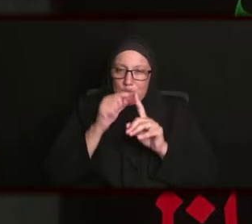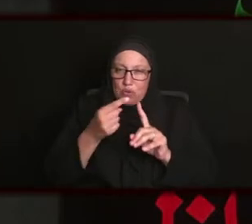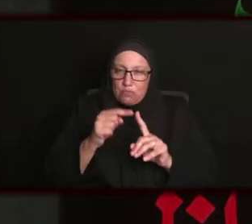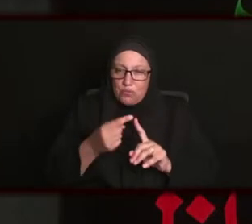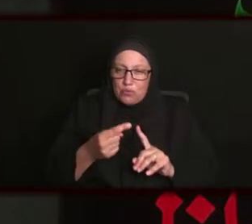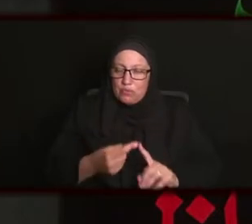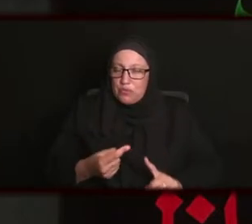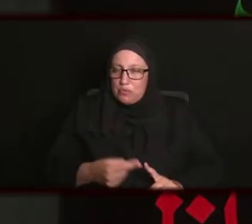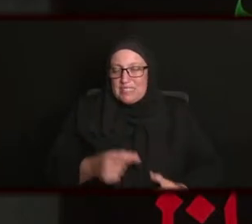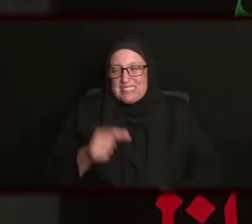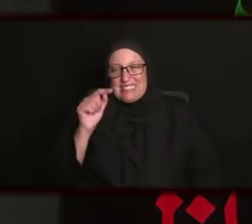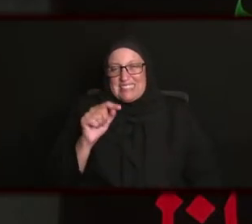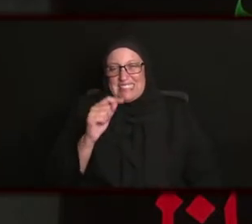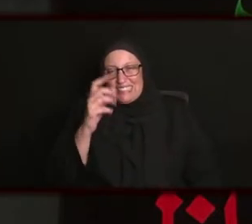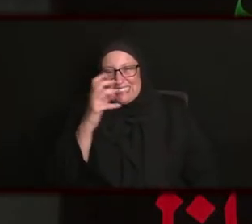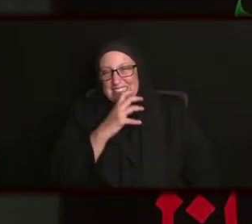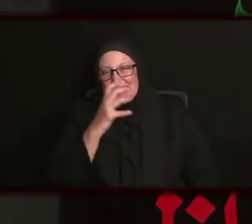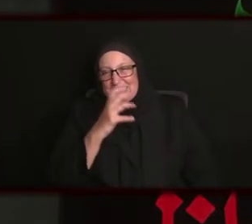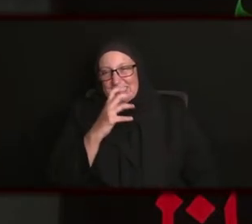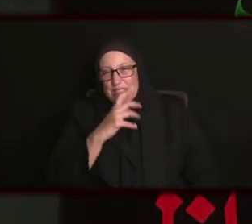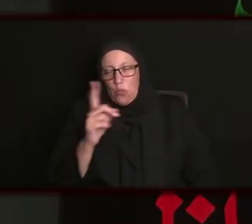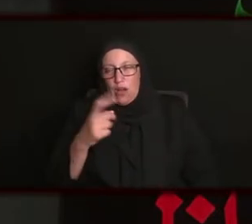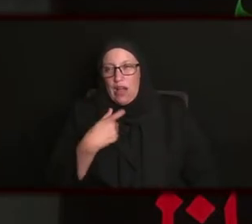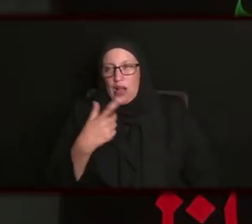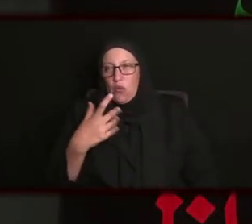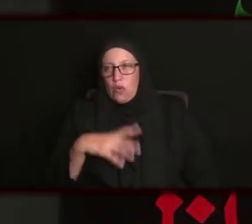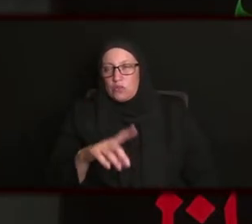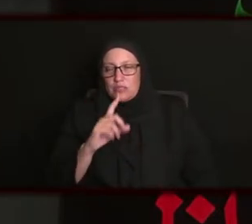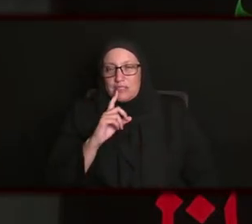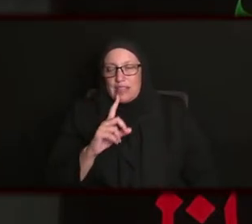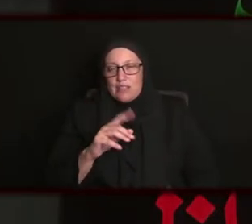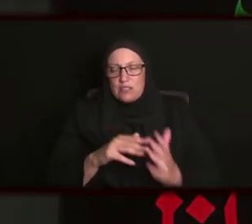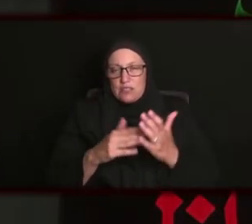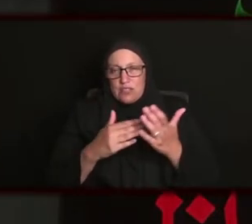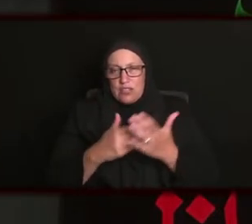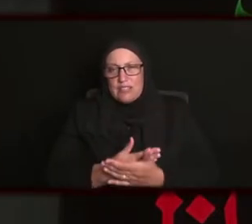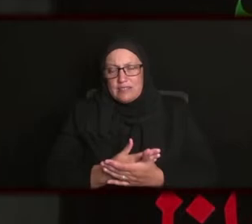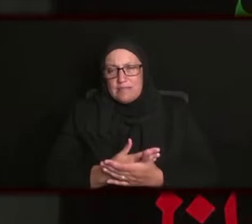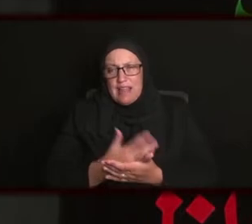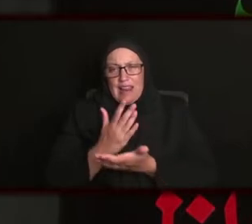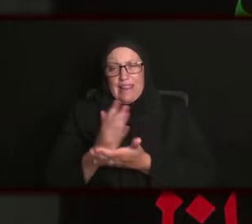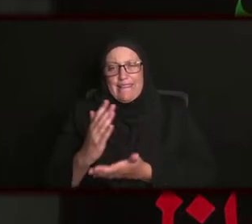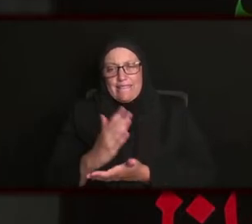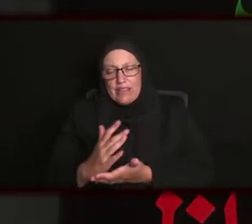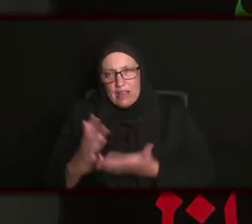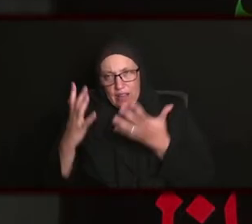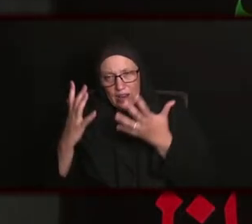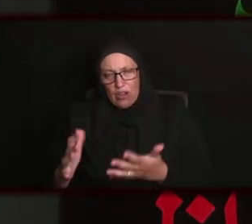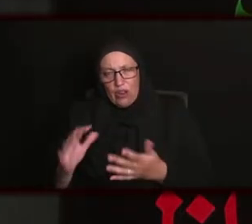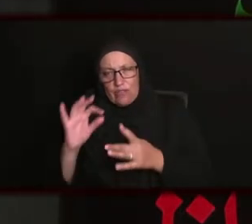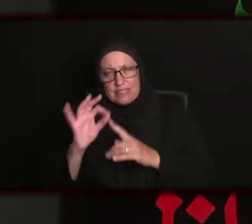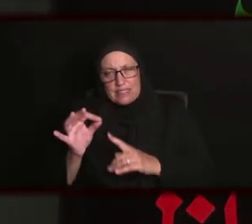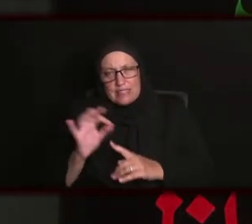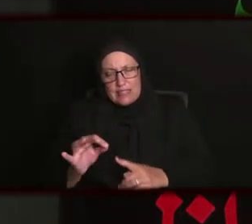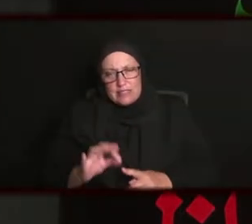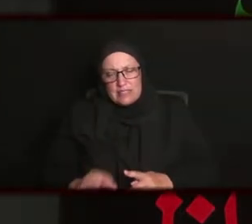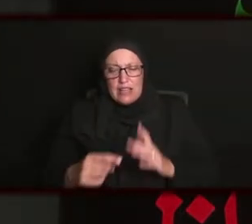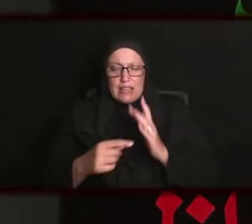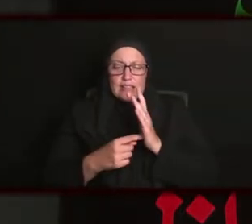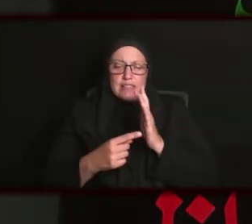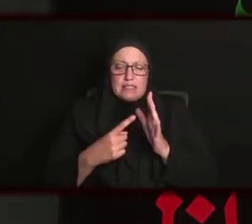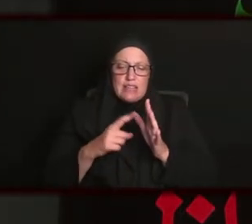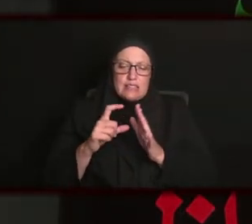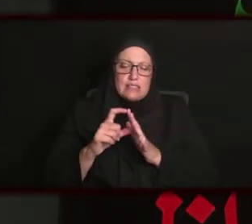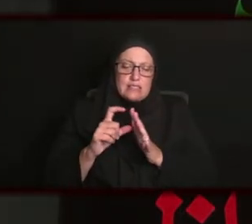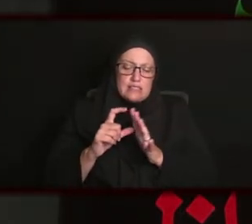really the gist of what I wish to deliver tonight, and leaving out a lot of the details. This tadarru, the reason I put it